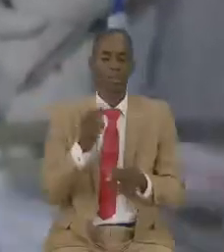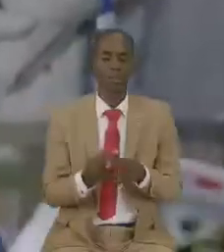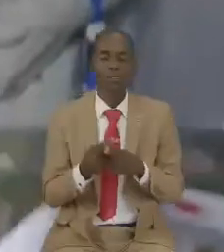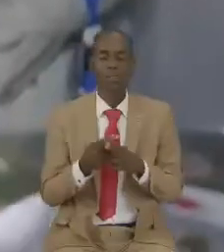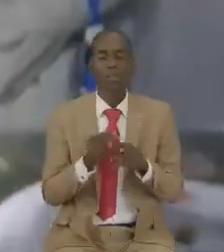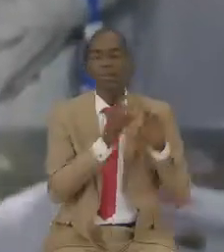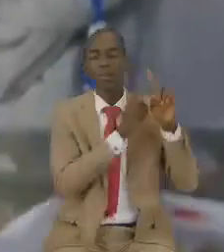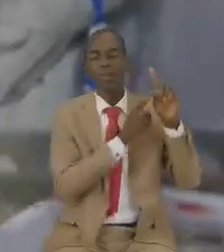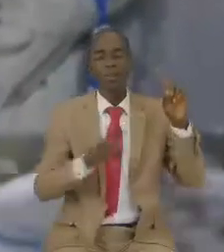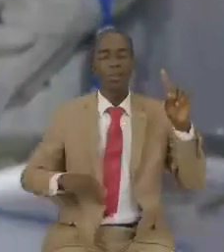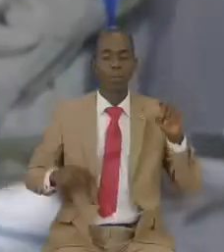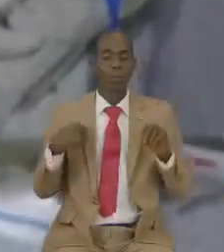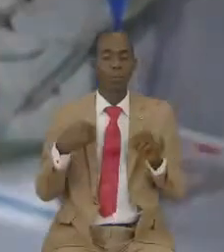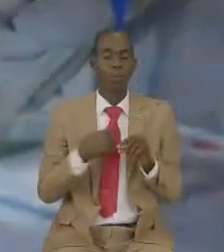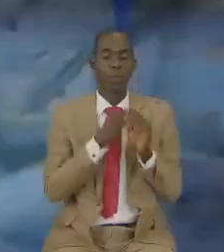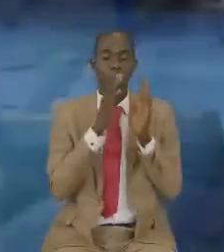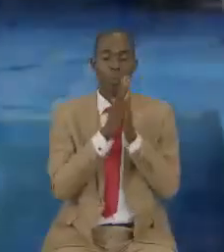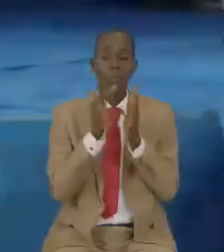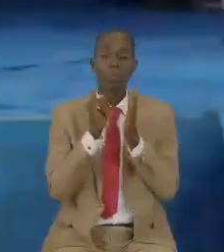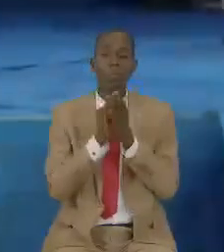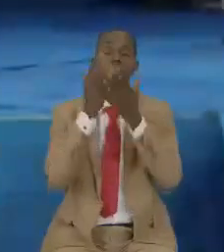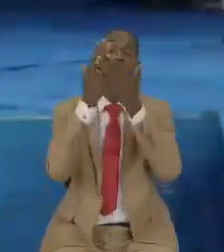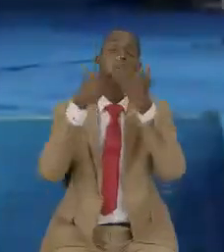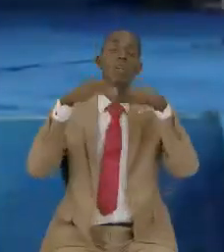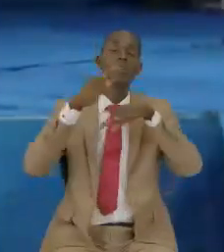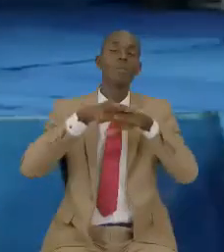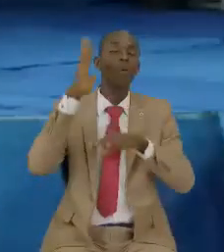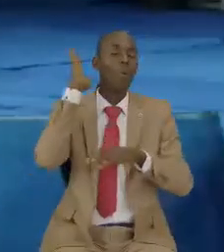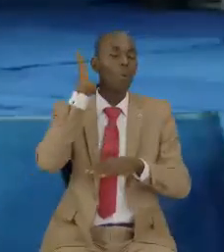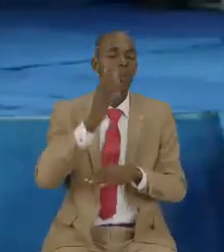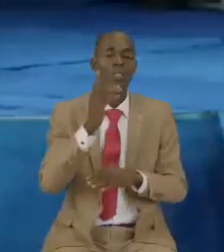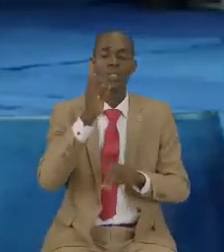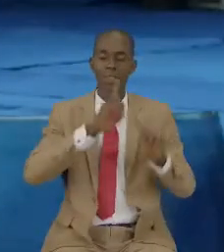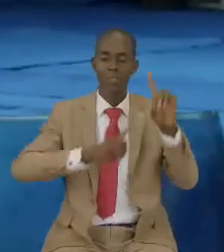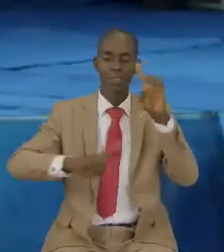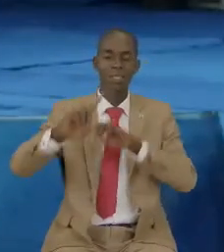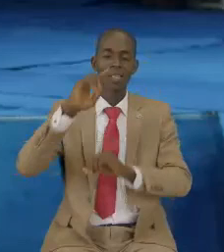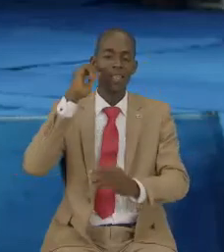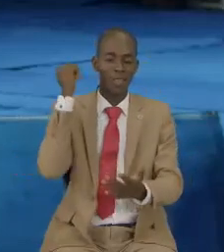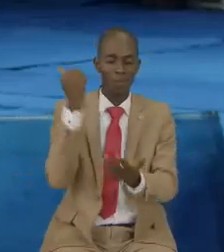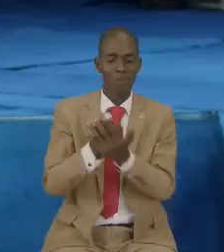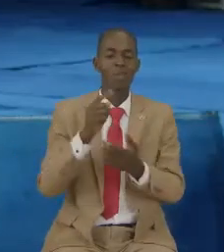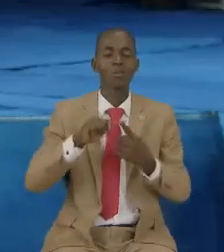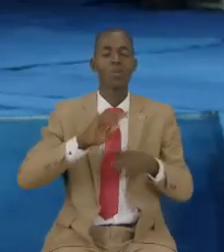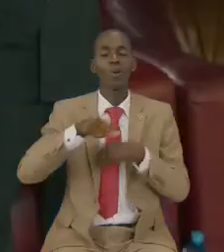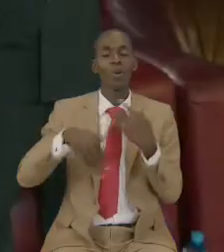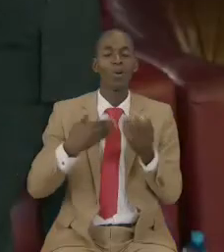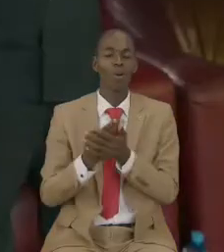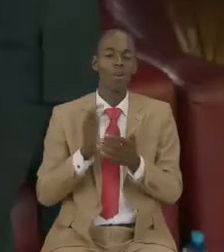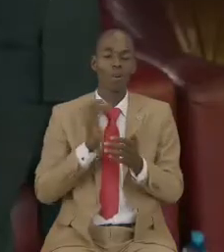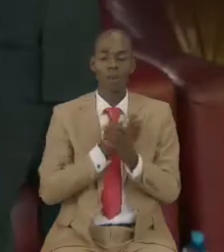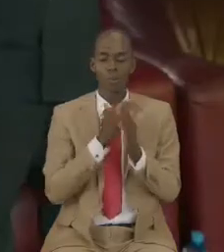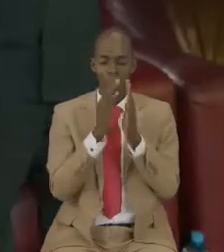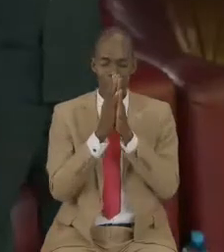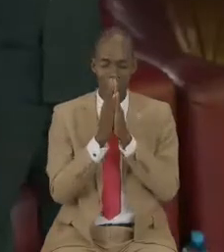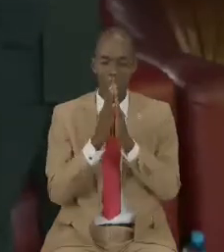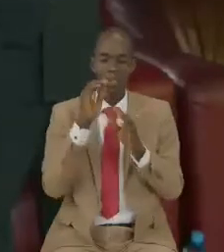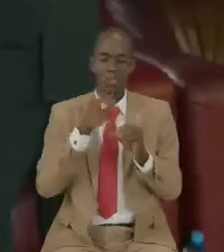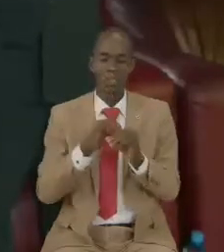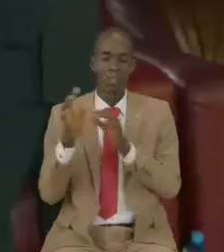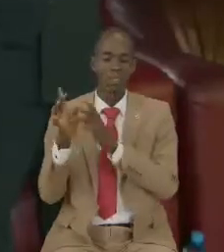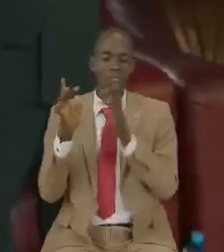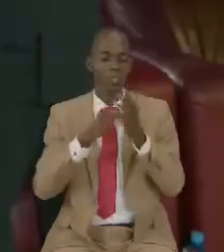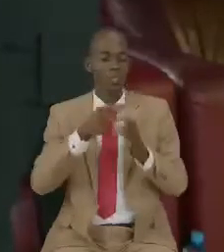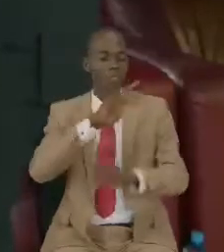we pray that heaven will say amen to all our requests. In Jesus'